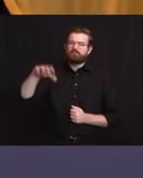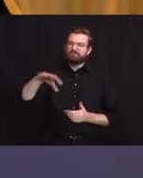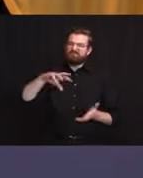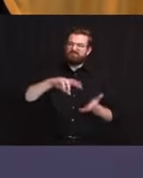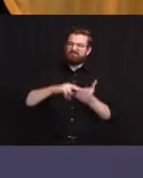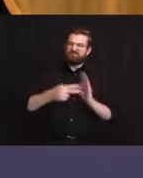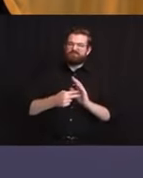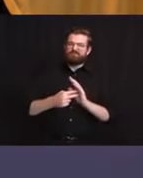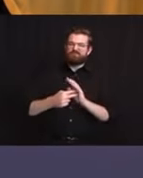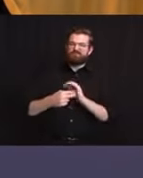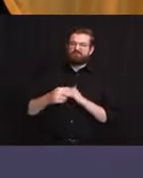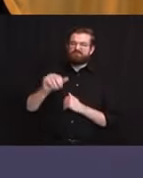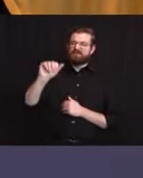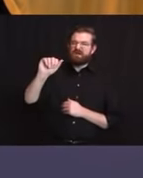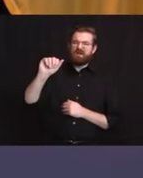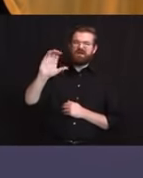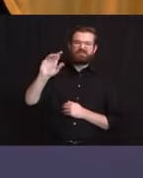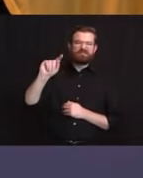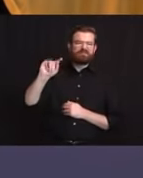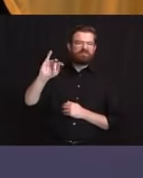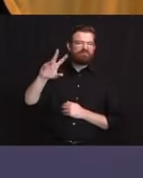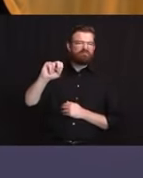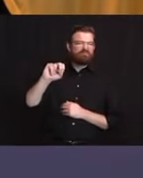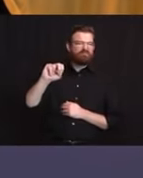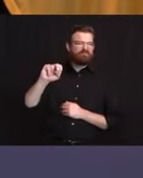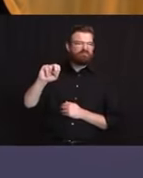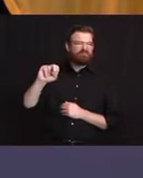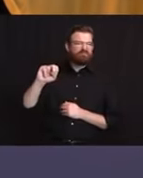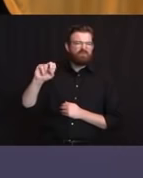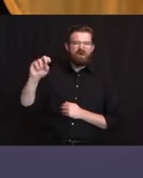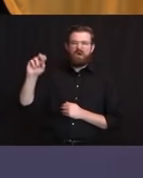long-term facilities means on the dashboard?